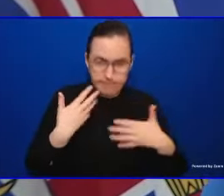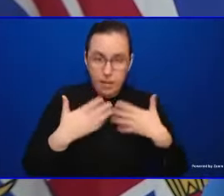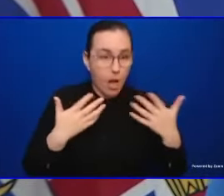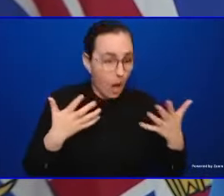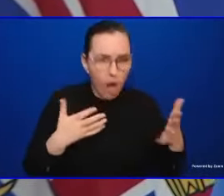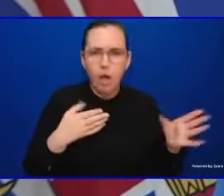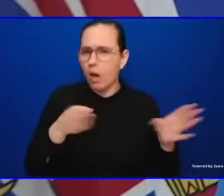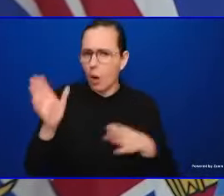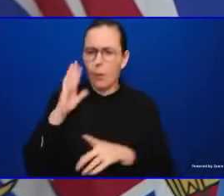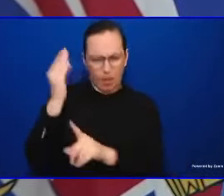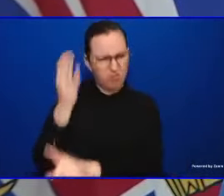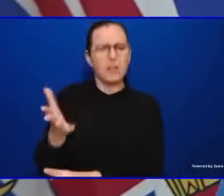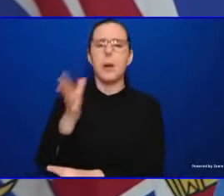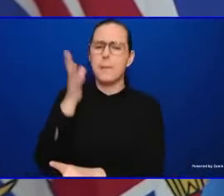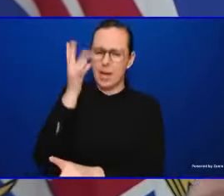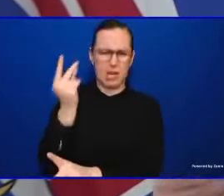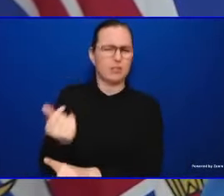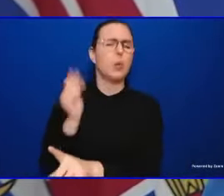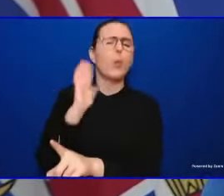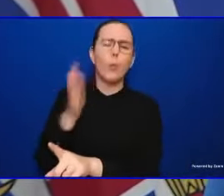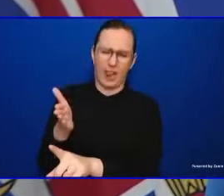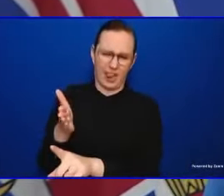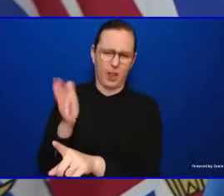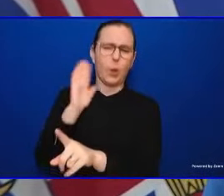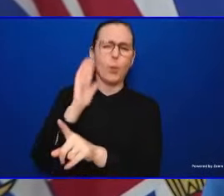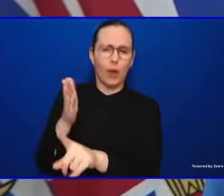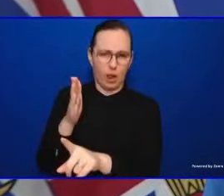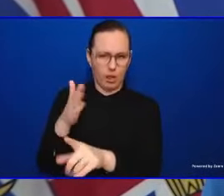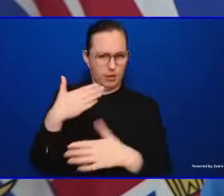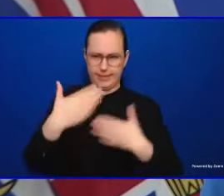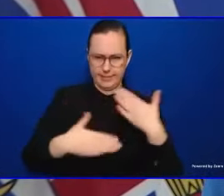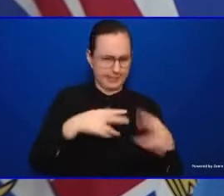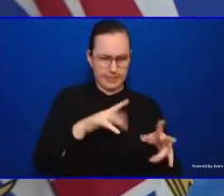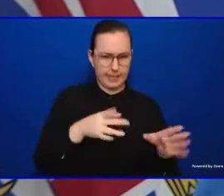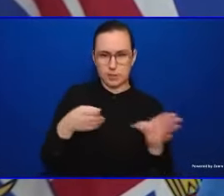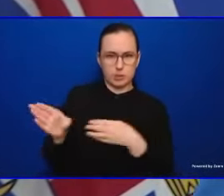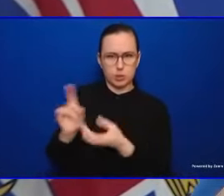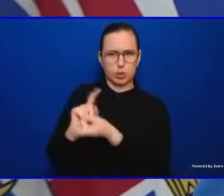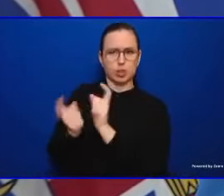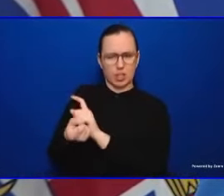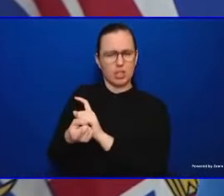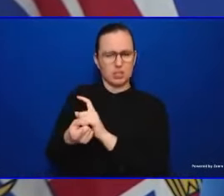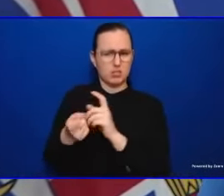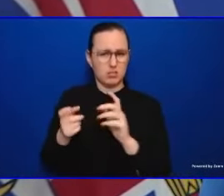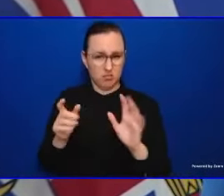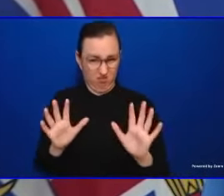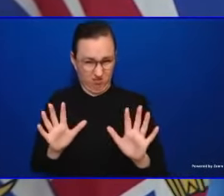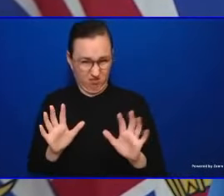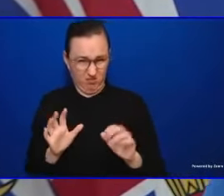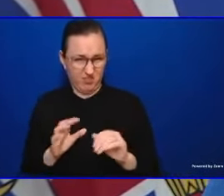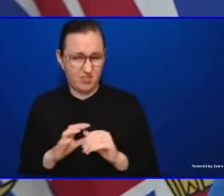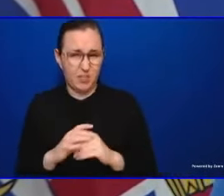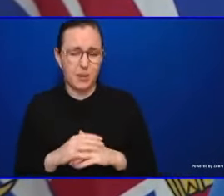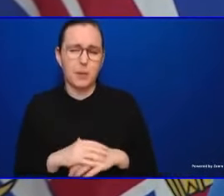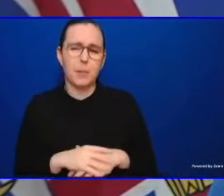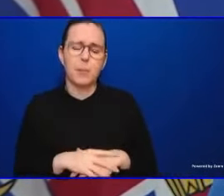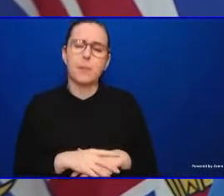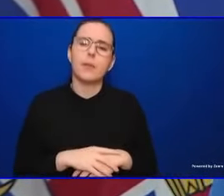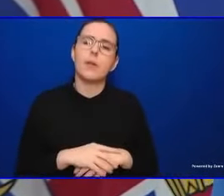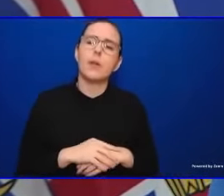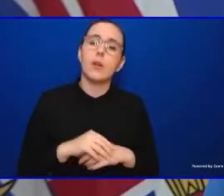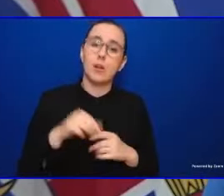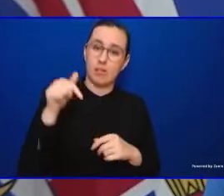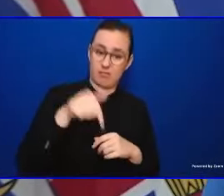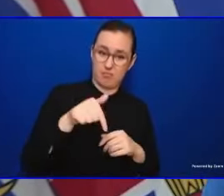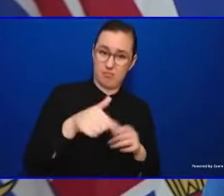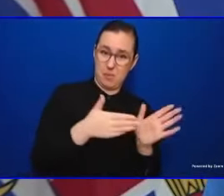a short time for transition, and then home-based learning will commence. And those are the very plans that schools have been developing and